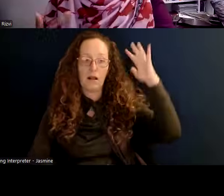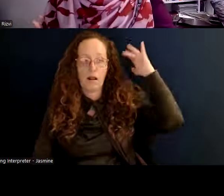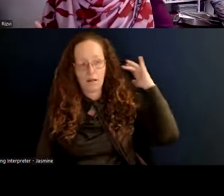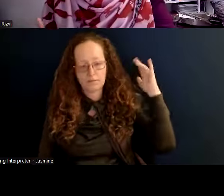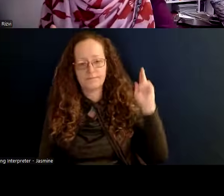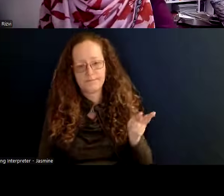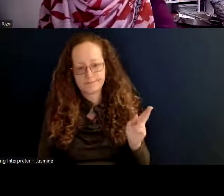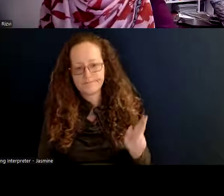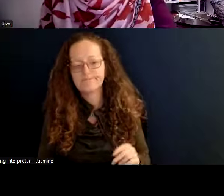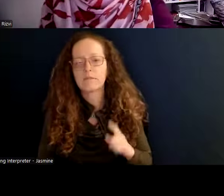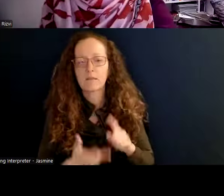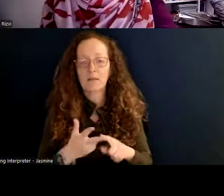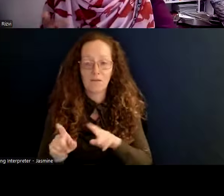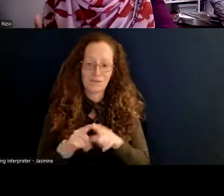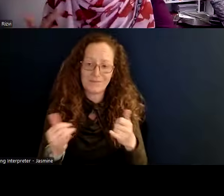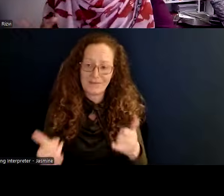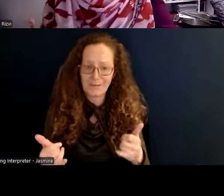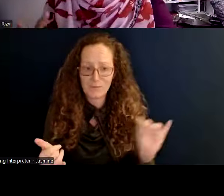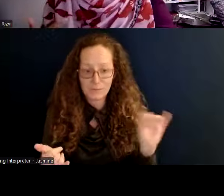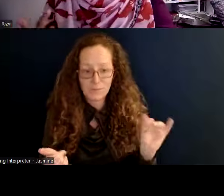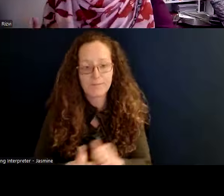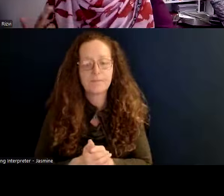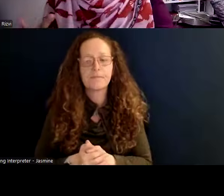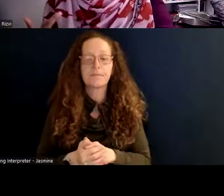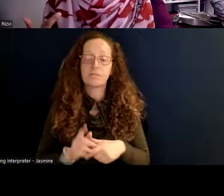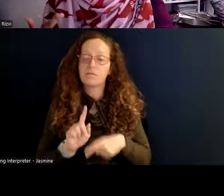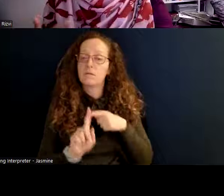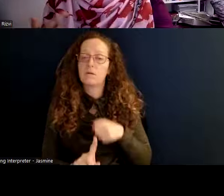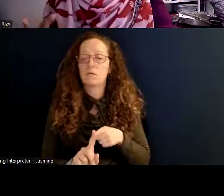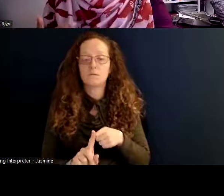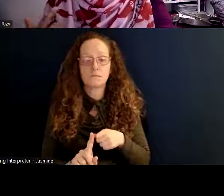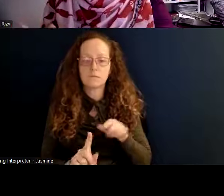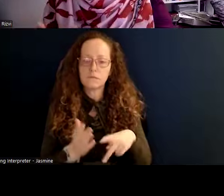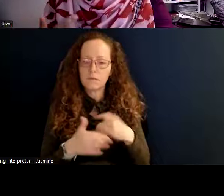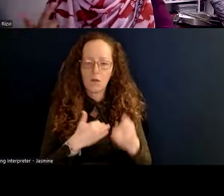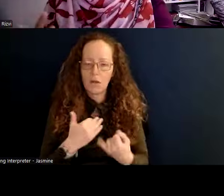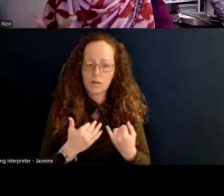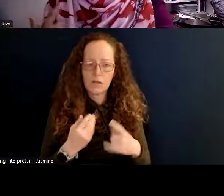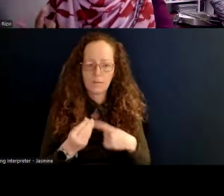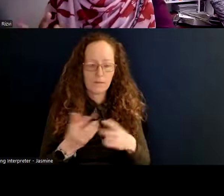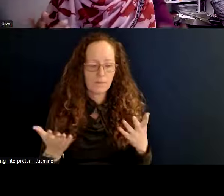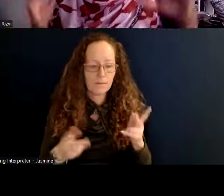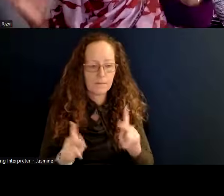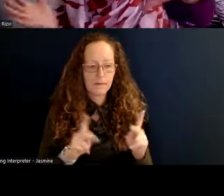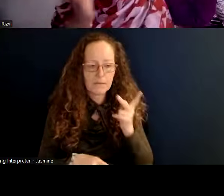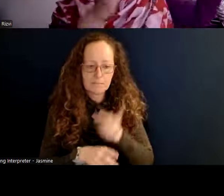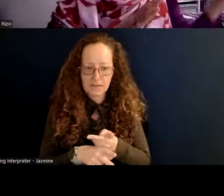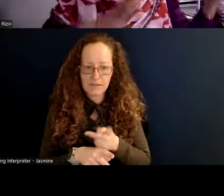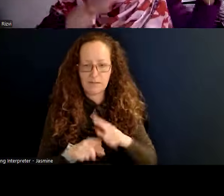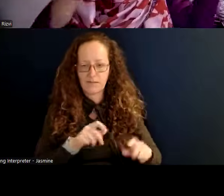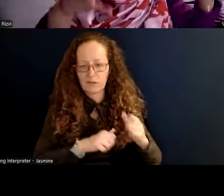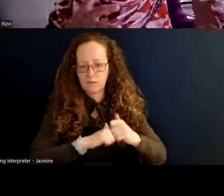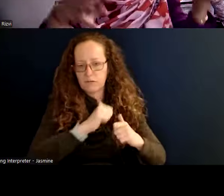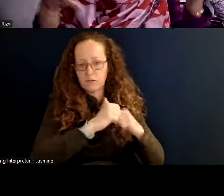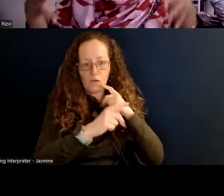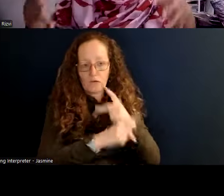as well as in this contemporary moment. At the core, in some sense, this project then is about people who maintain infrastructures of care in